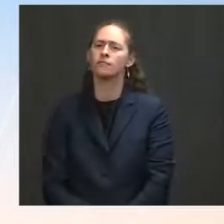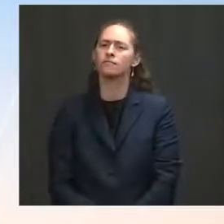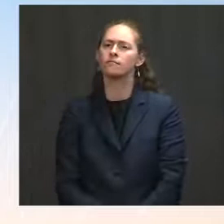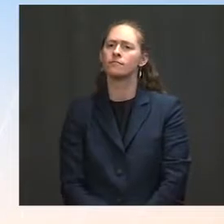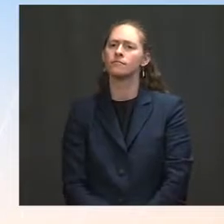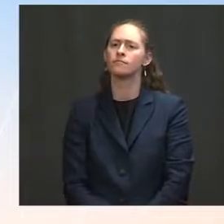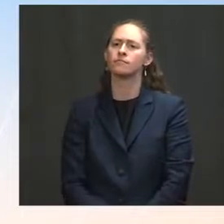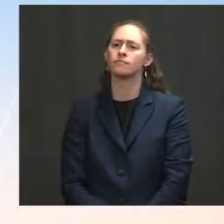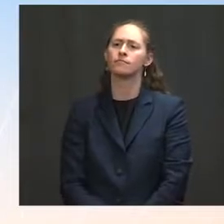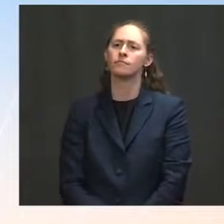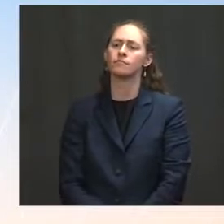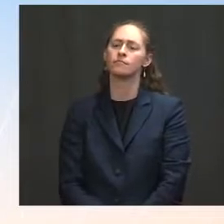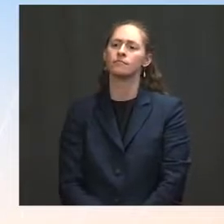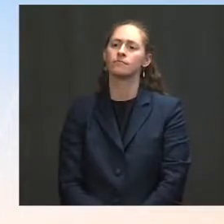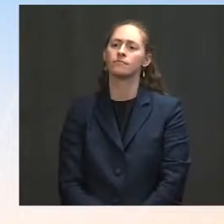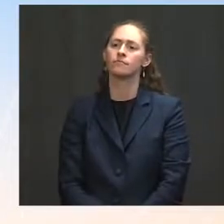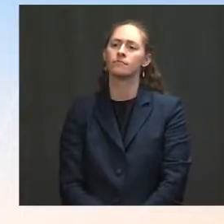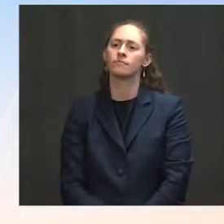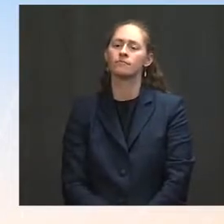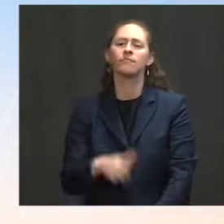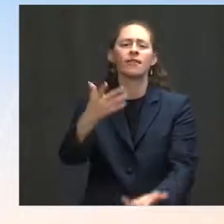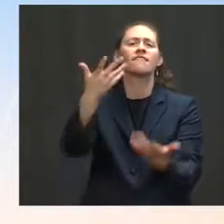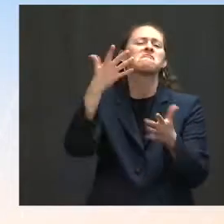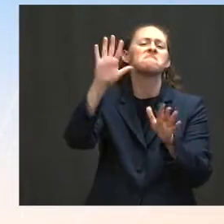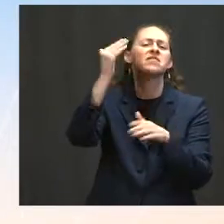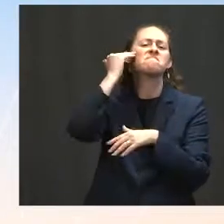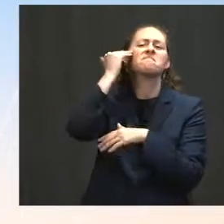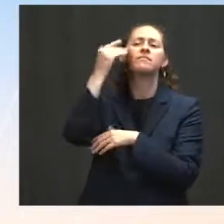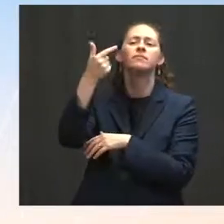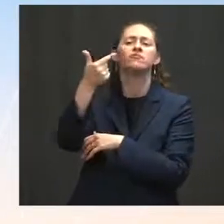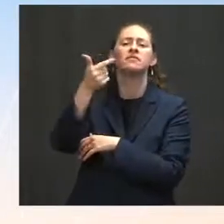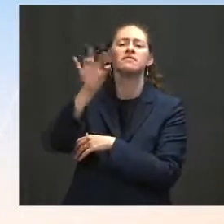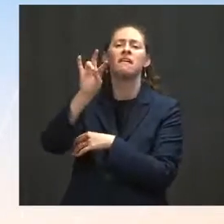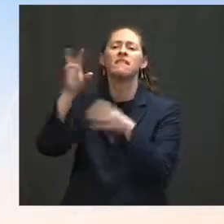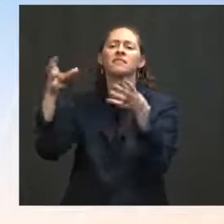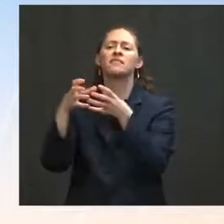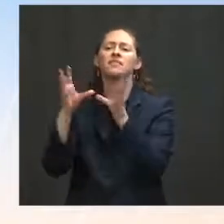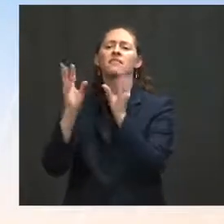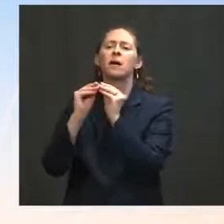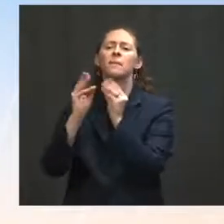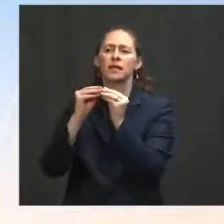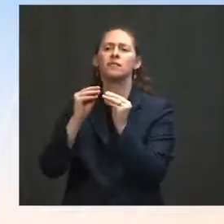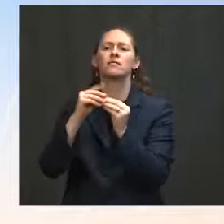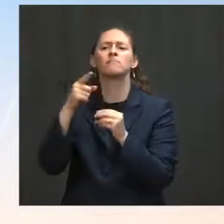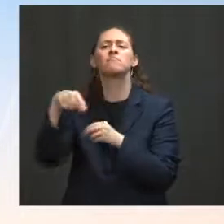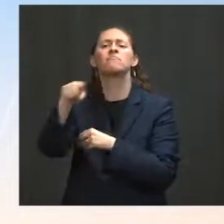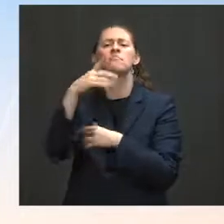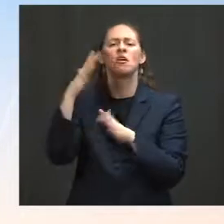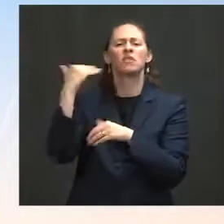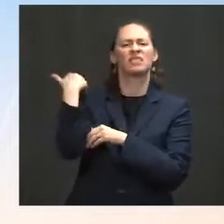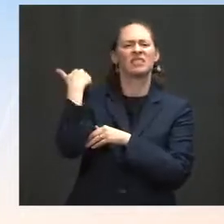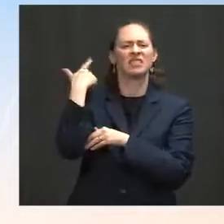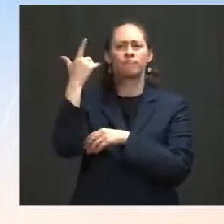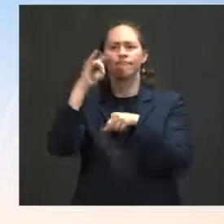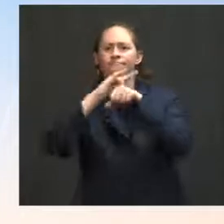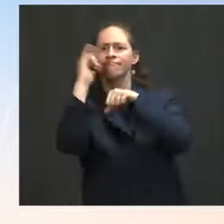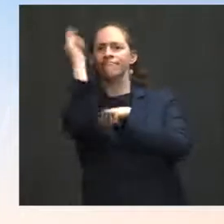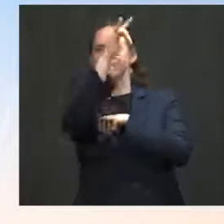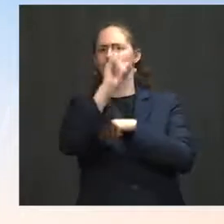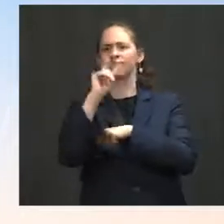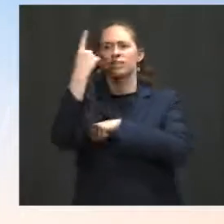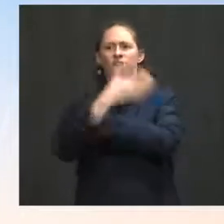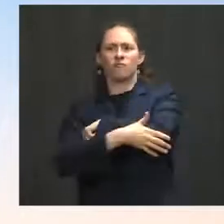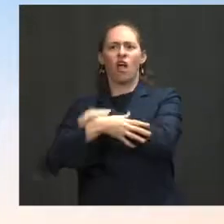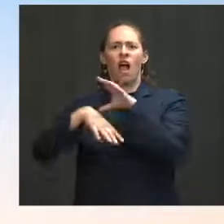to the G7 and the meetings on the president's first foreign trip. Part of his message to other European leaders and partners was we need to